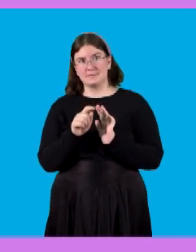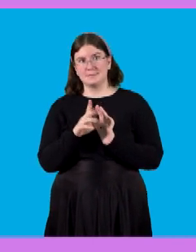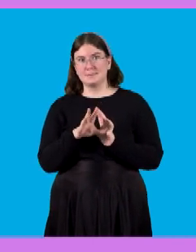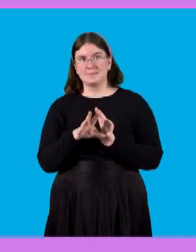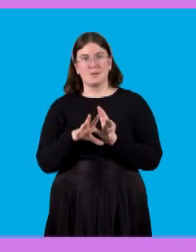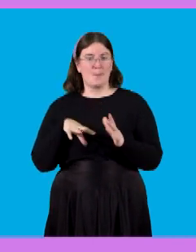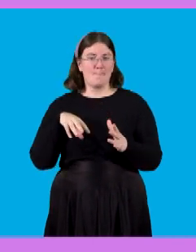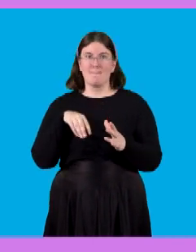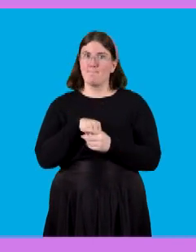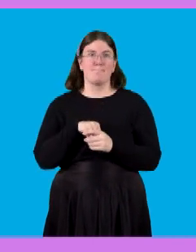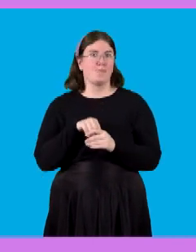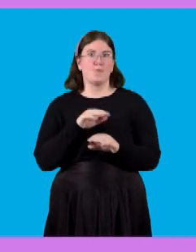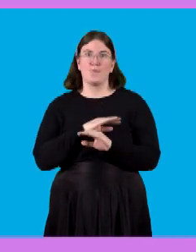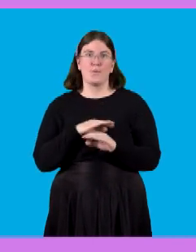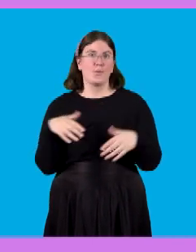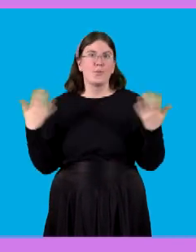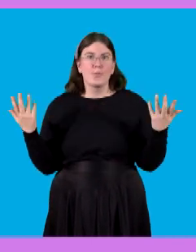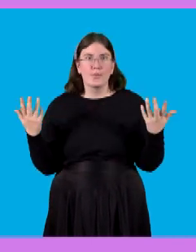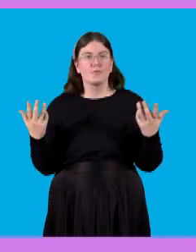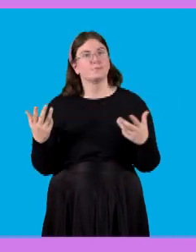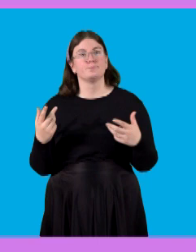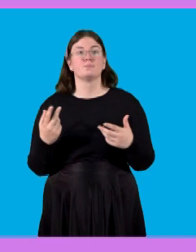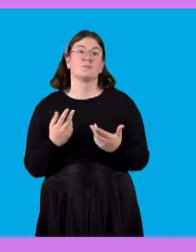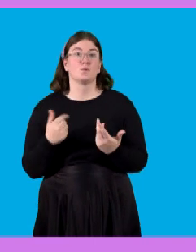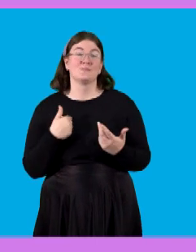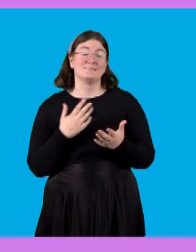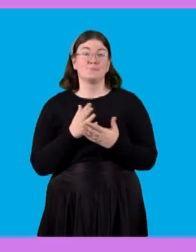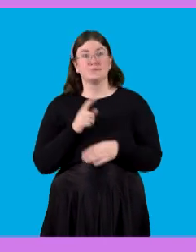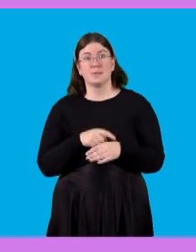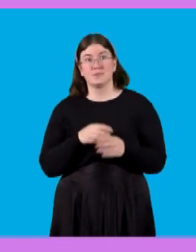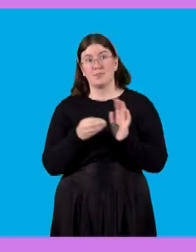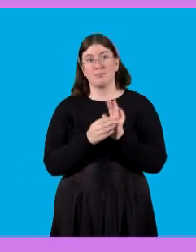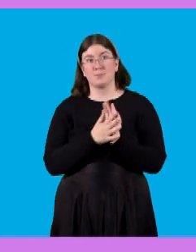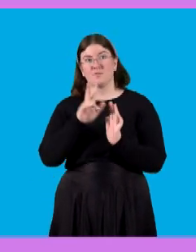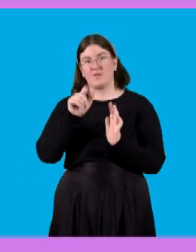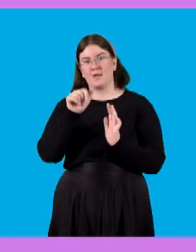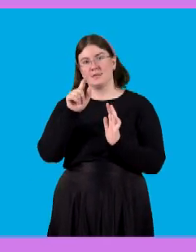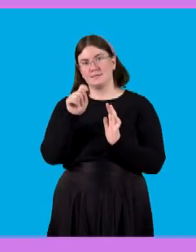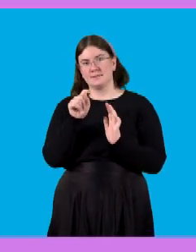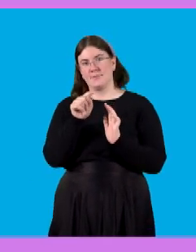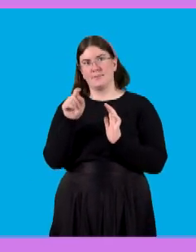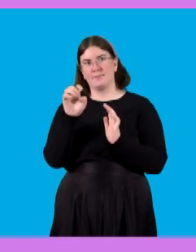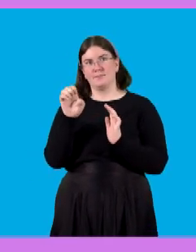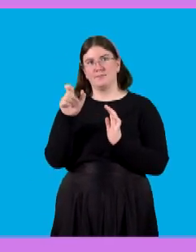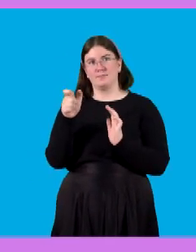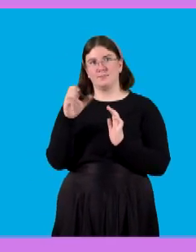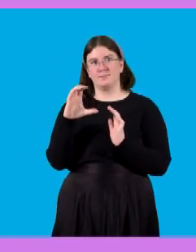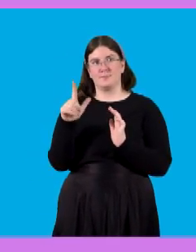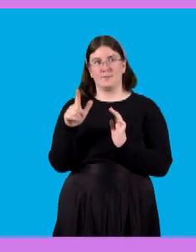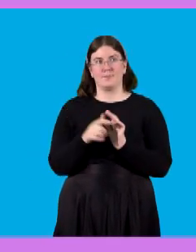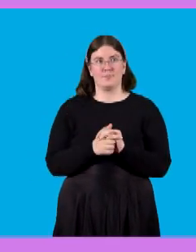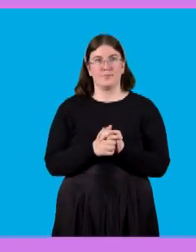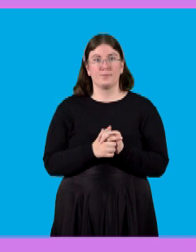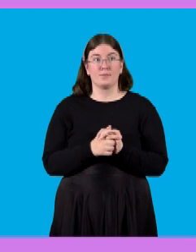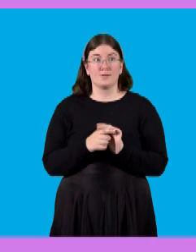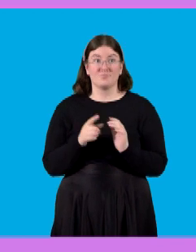Sometimes we explain it as, or indicate it as VAT exclude, as you can see, is always equivalent to